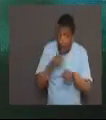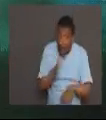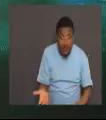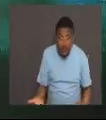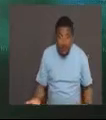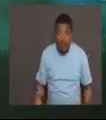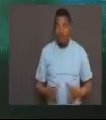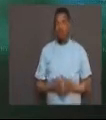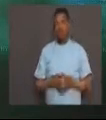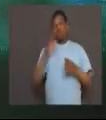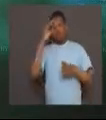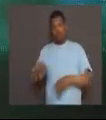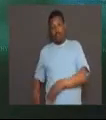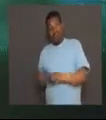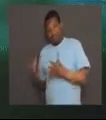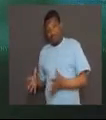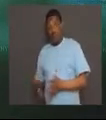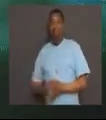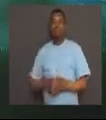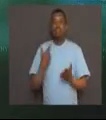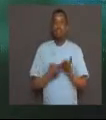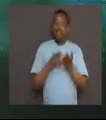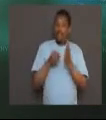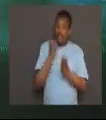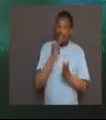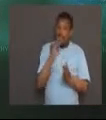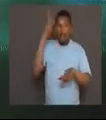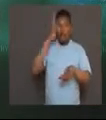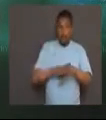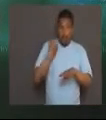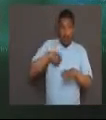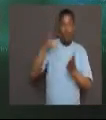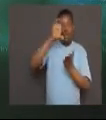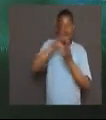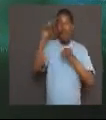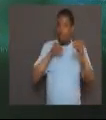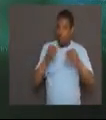Students, it is time for a review activity.